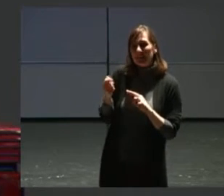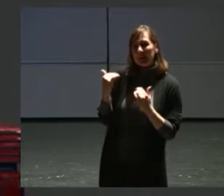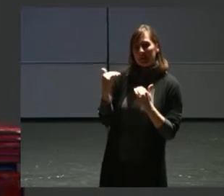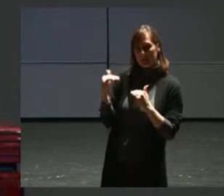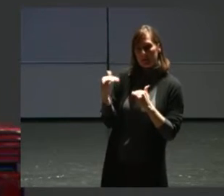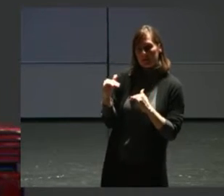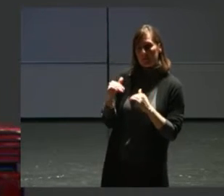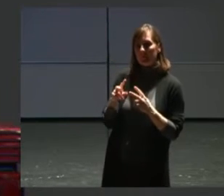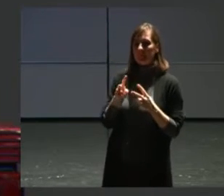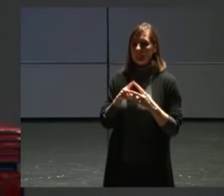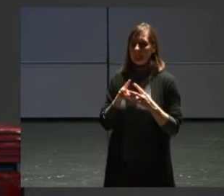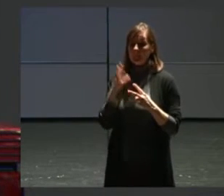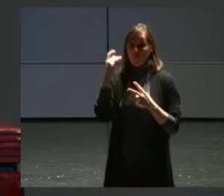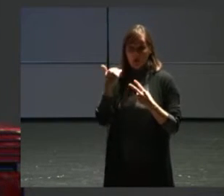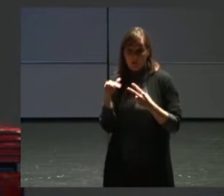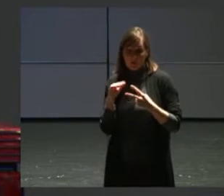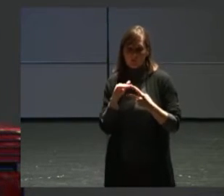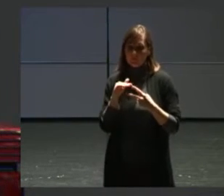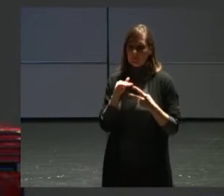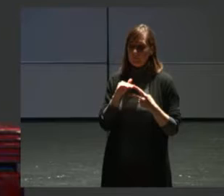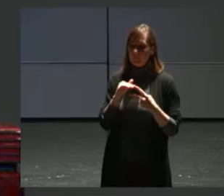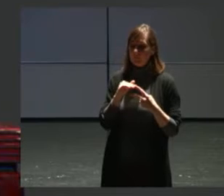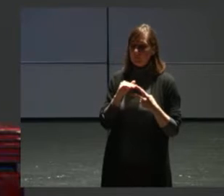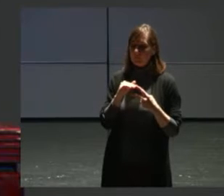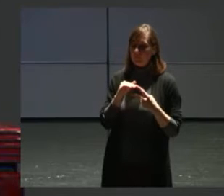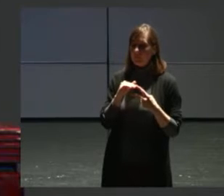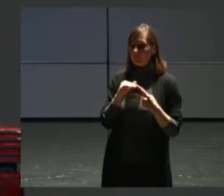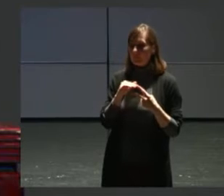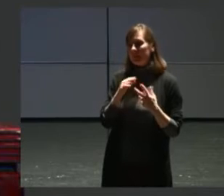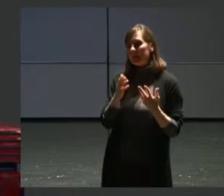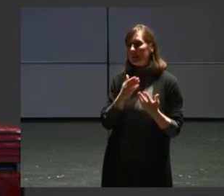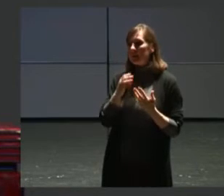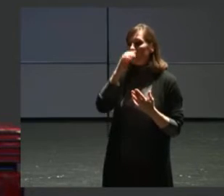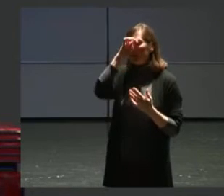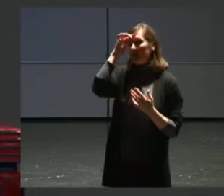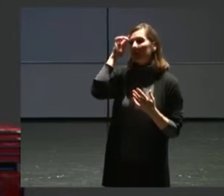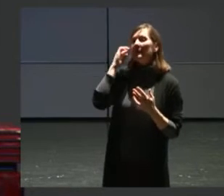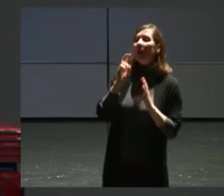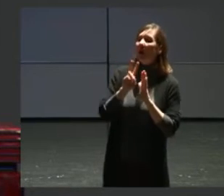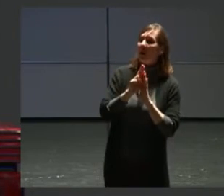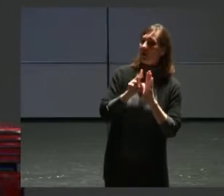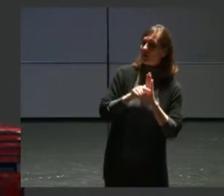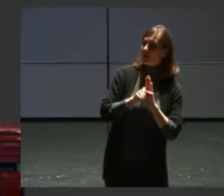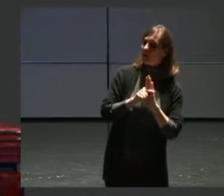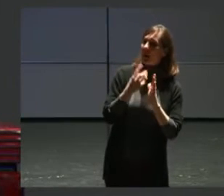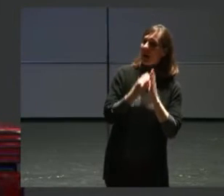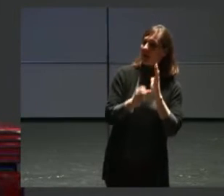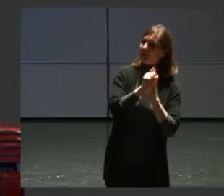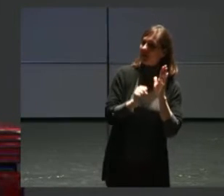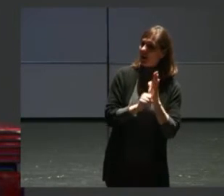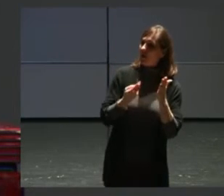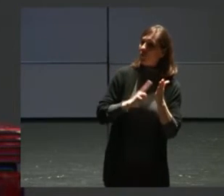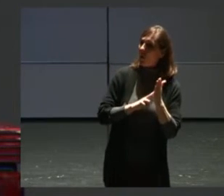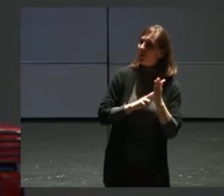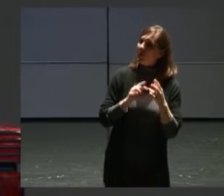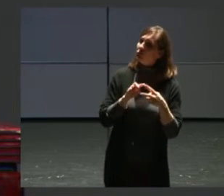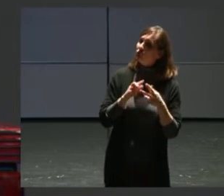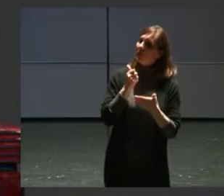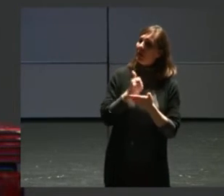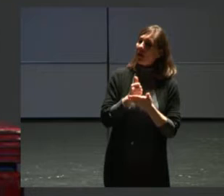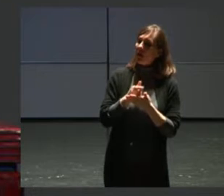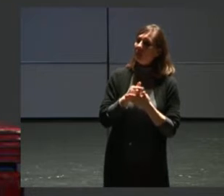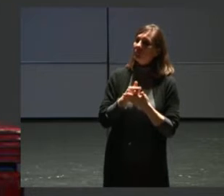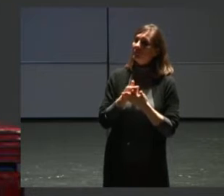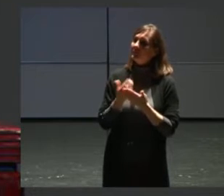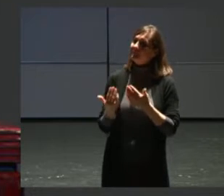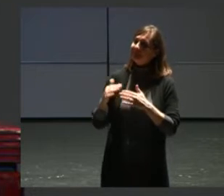One facet of that was that which was covered in terms of some of the out-of-state undergraduate enrollment, undergraduate tuition increases,